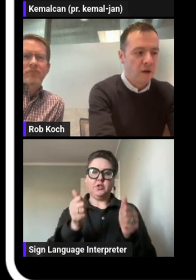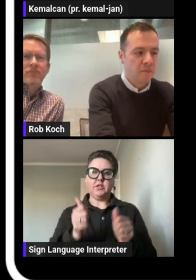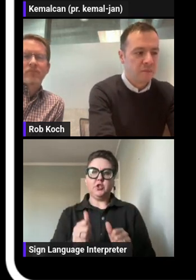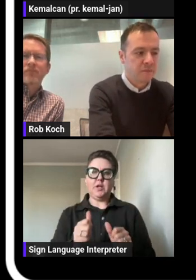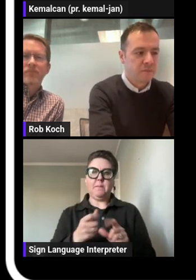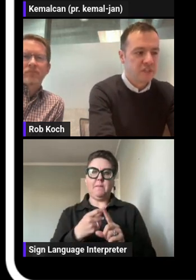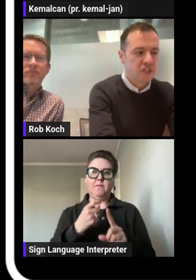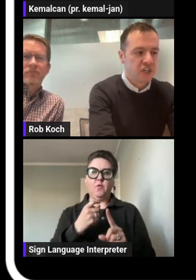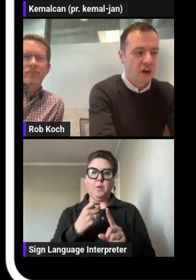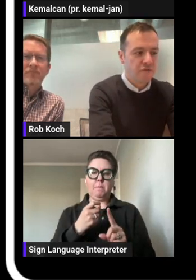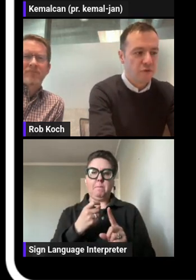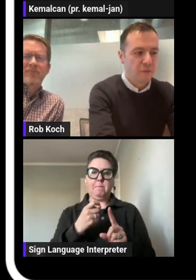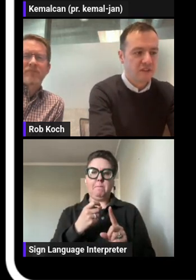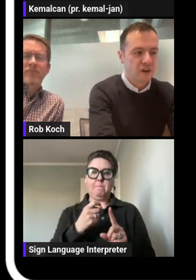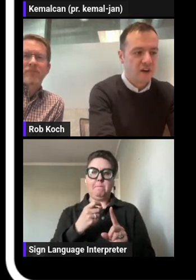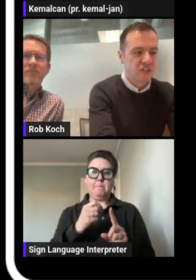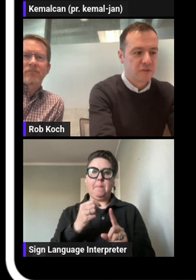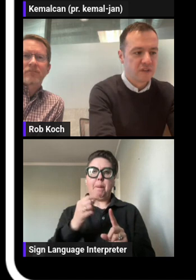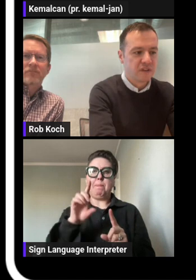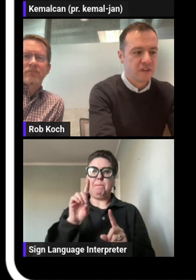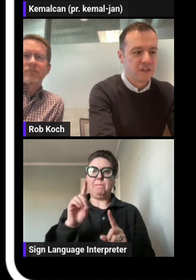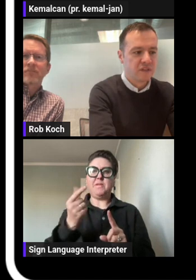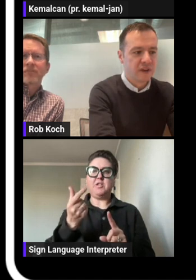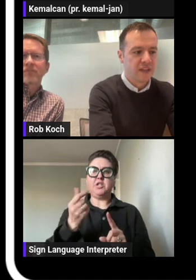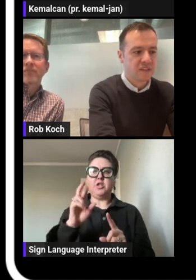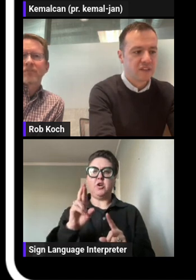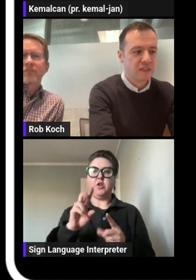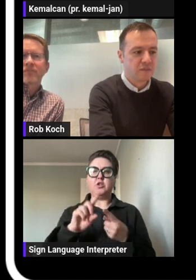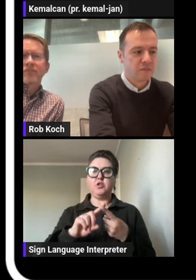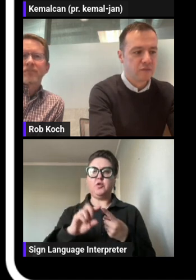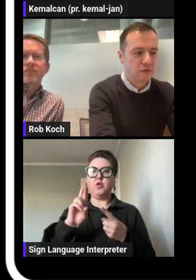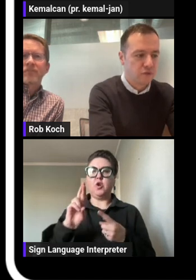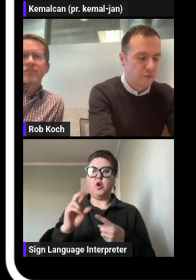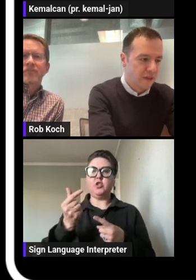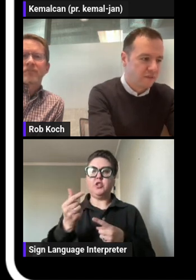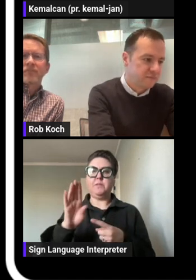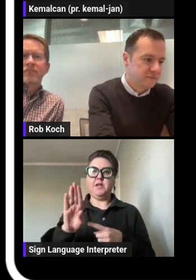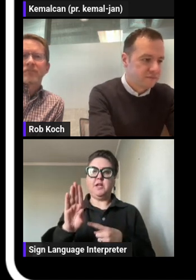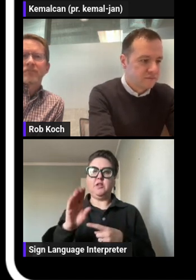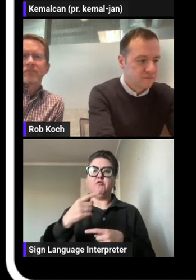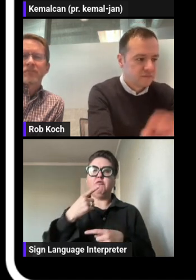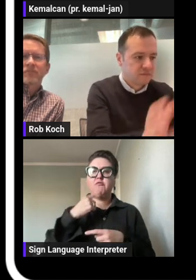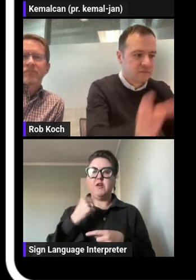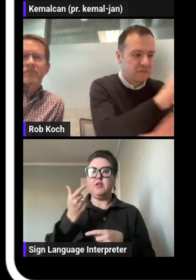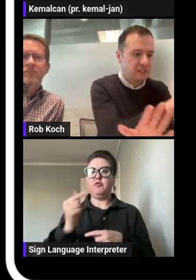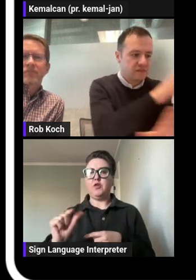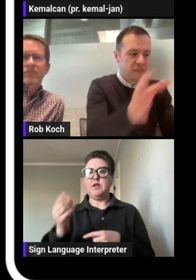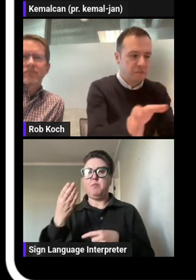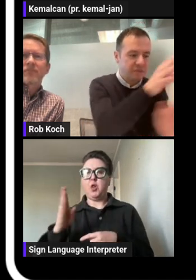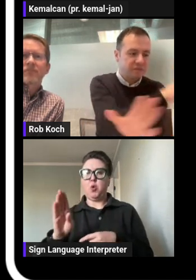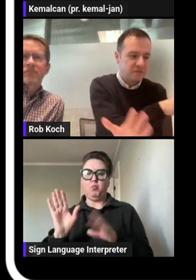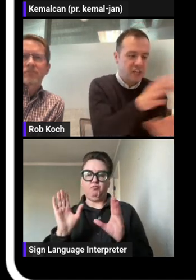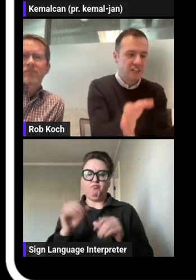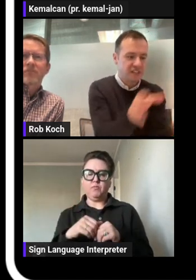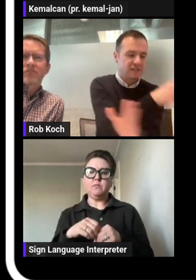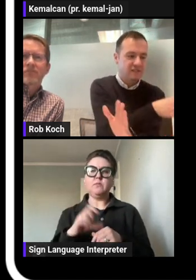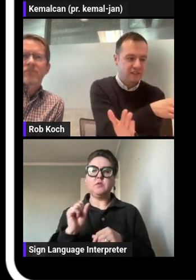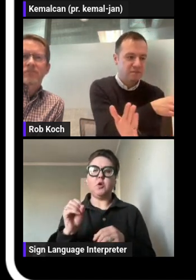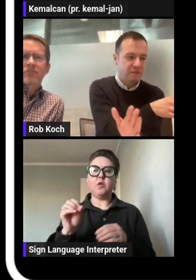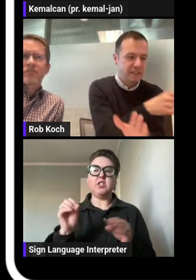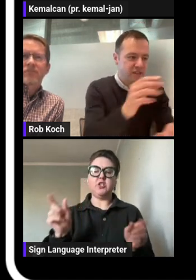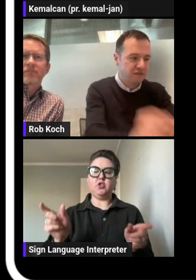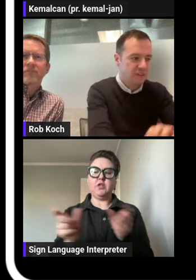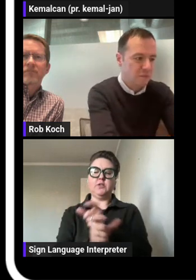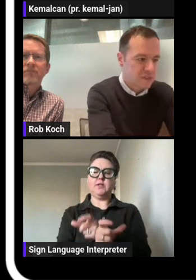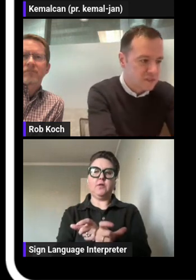from BGR format to RGB, red, green, blue format. Just changes